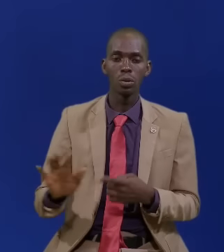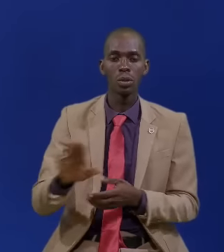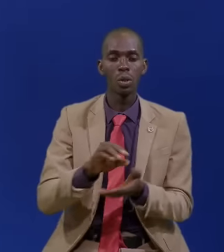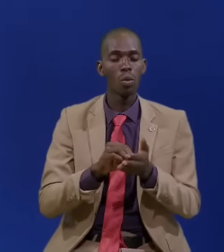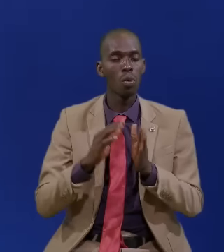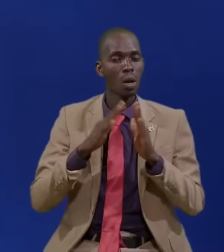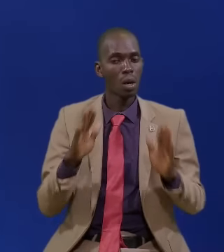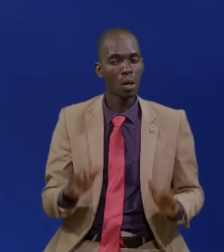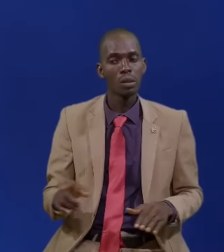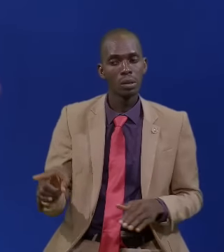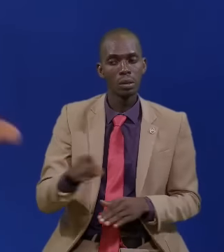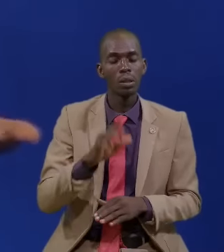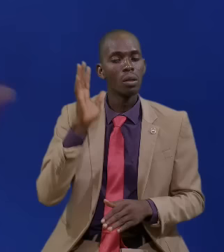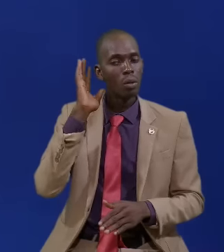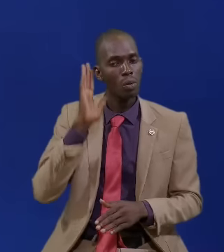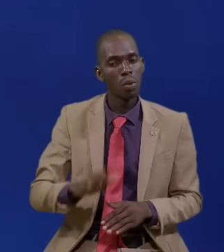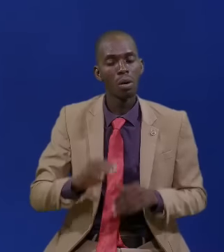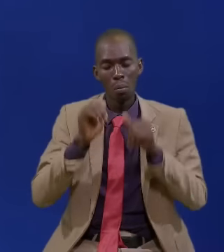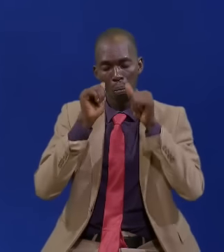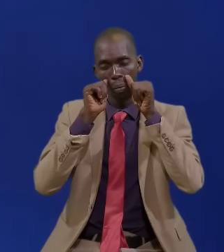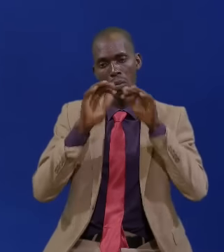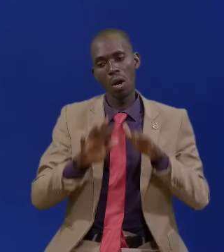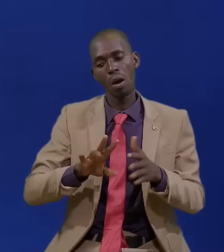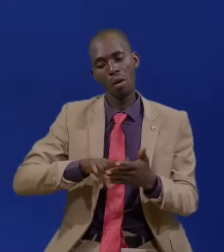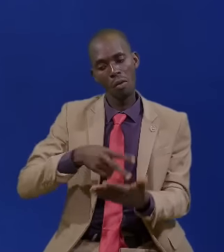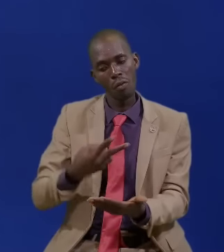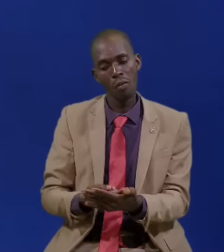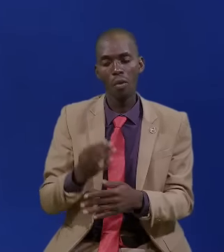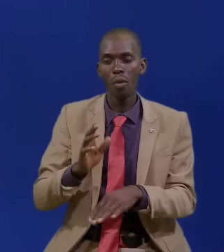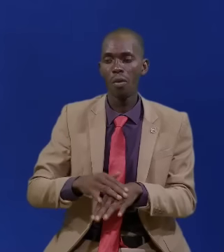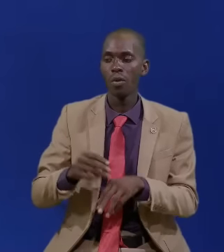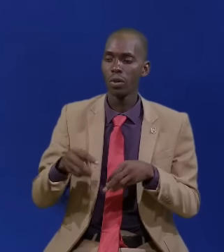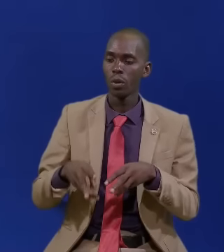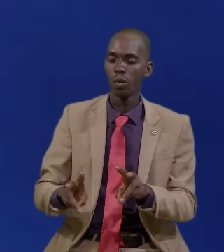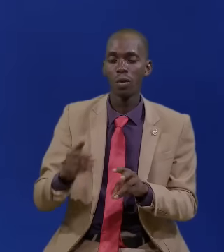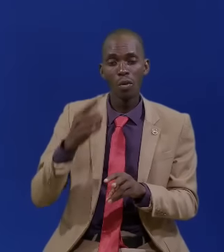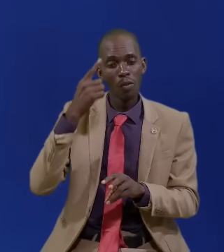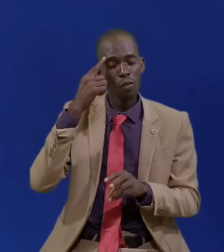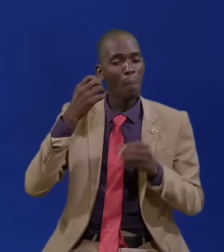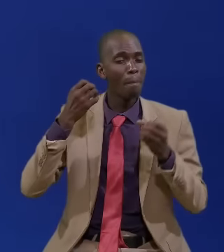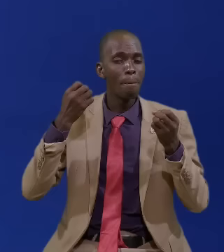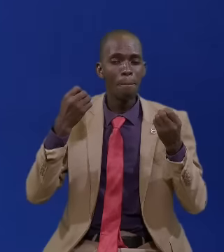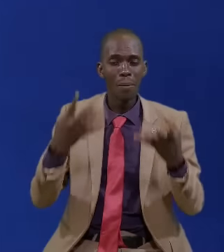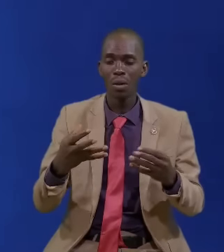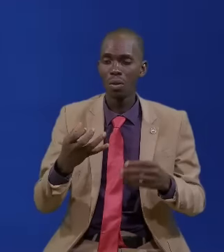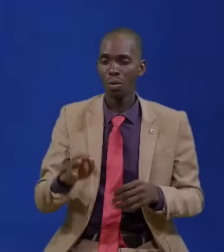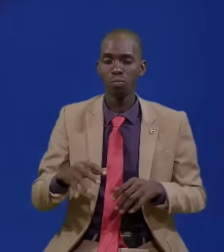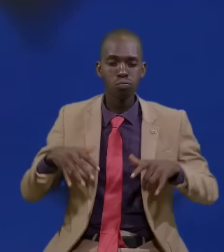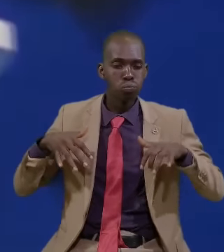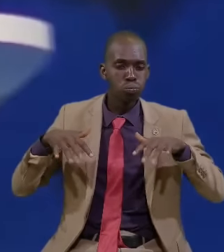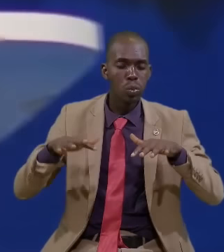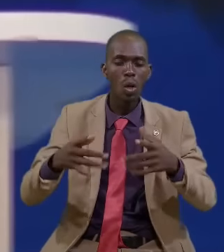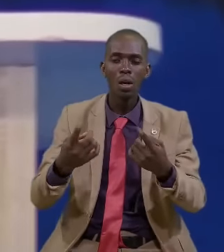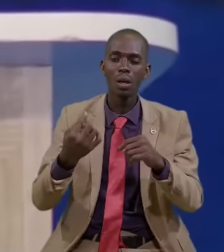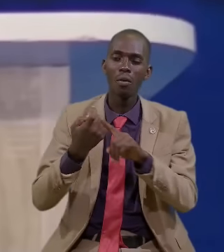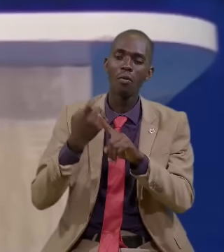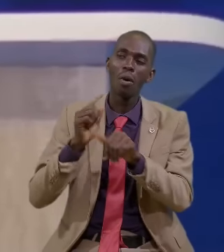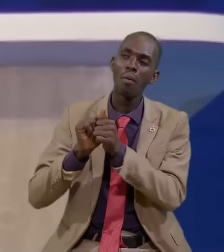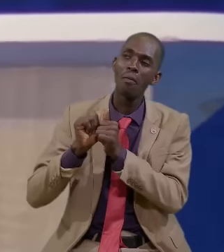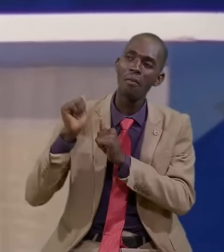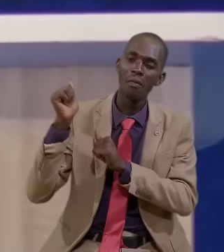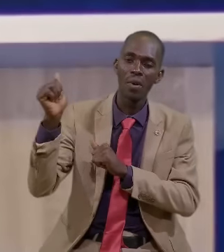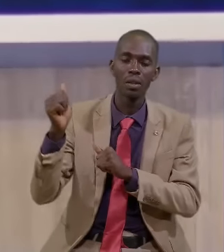faint by the way, for divers of them came from far. We're looking at Luke chapter